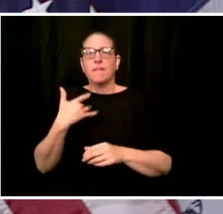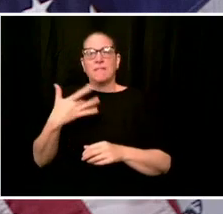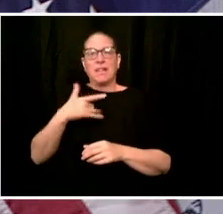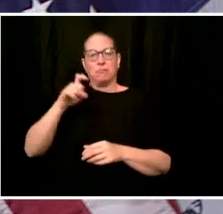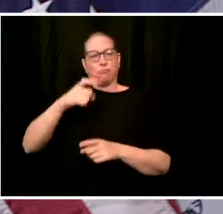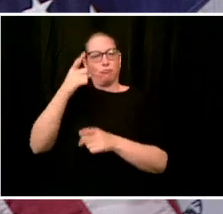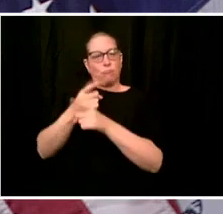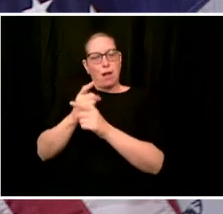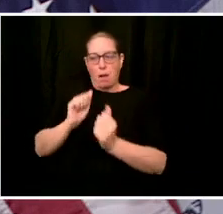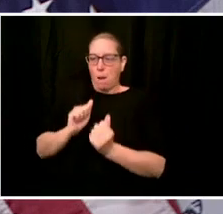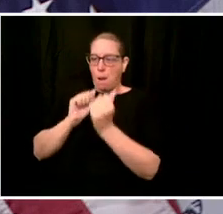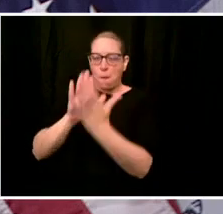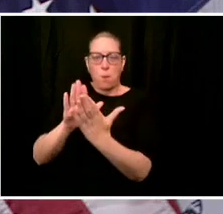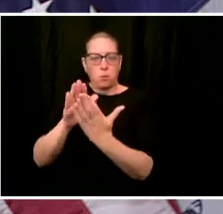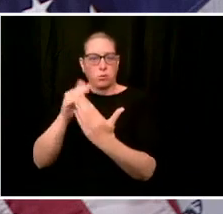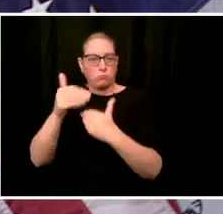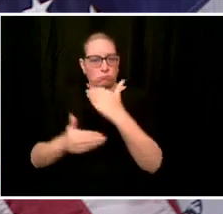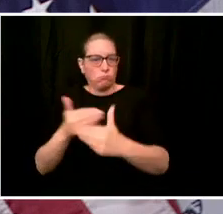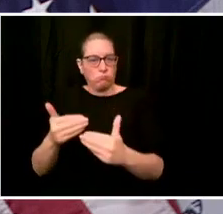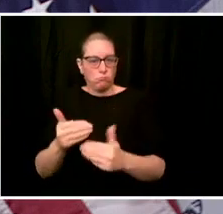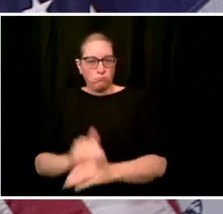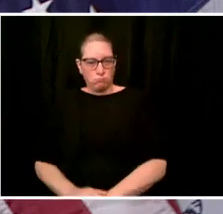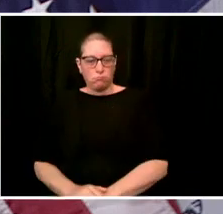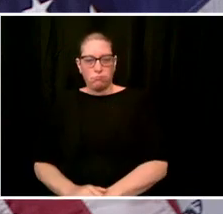this is how we can do it most quickly.